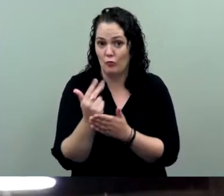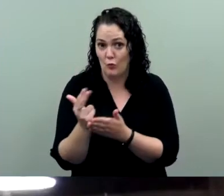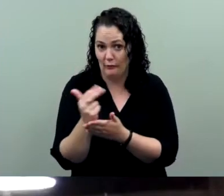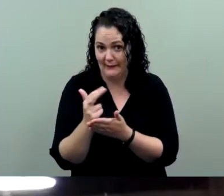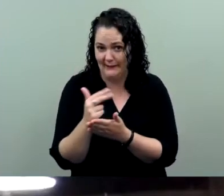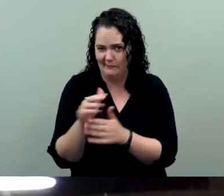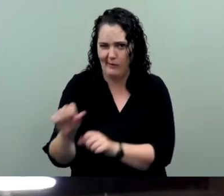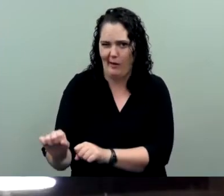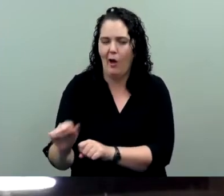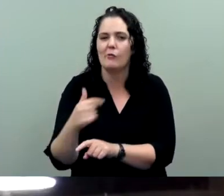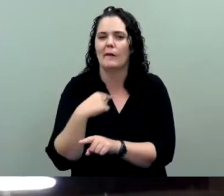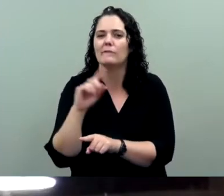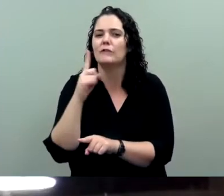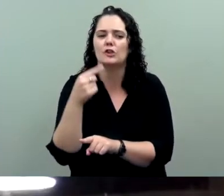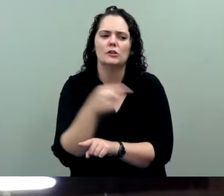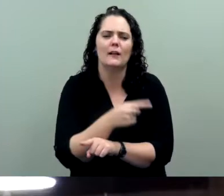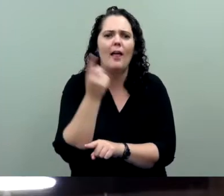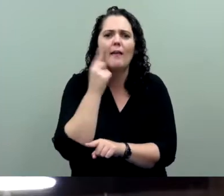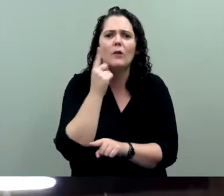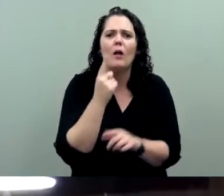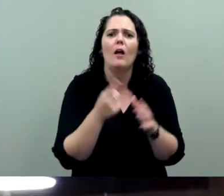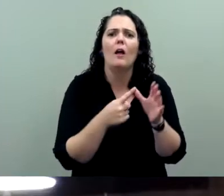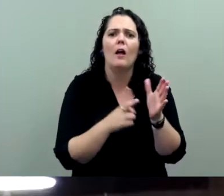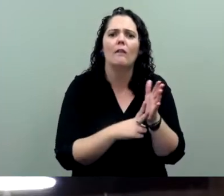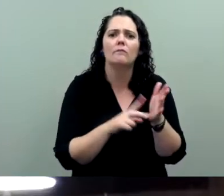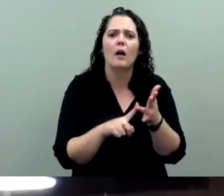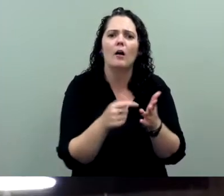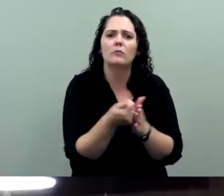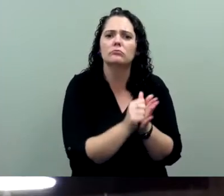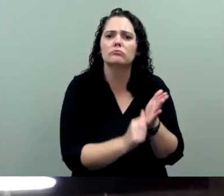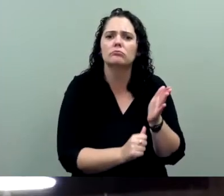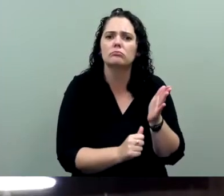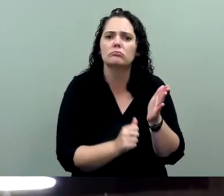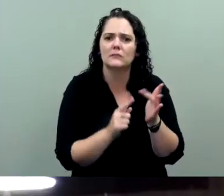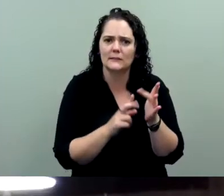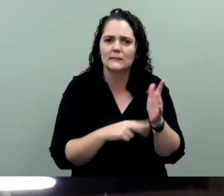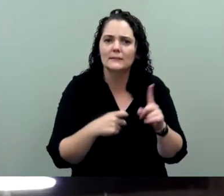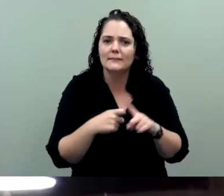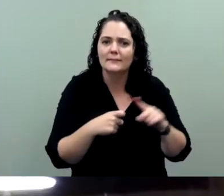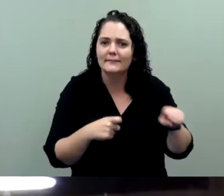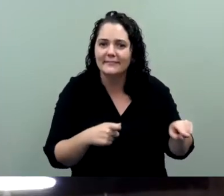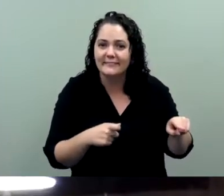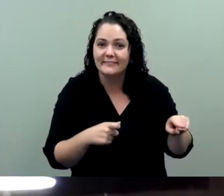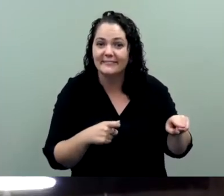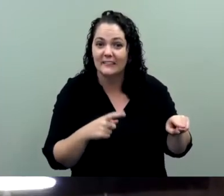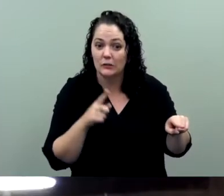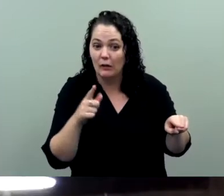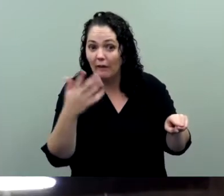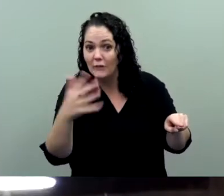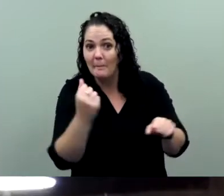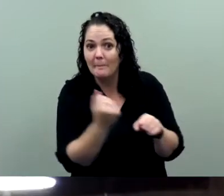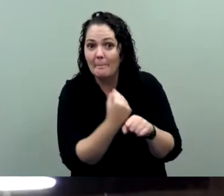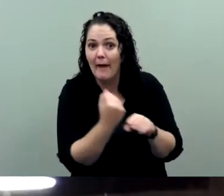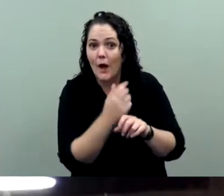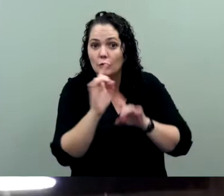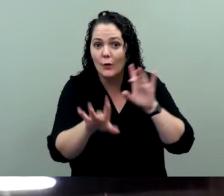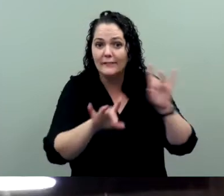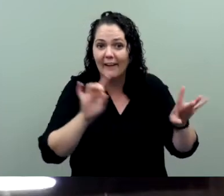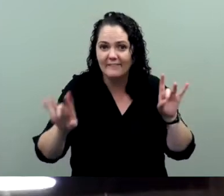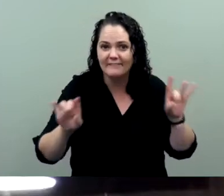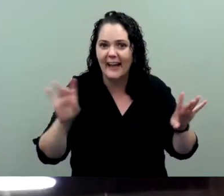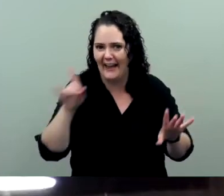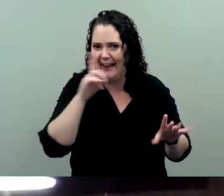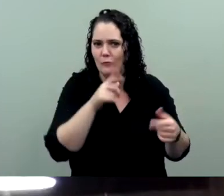who've made avocado ink, you're going to actually use it for the next one. All right, I'm just gonna dump my excess water